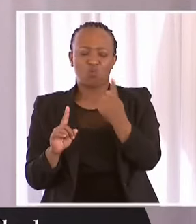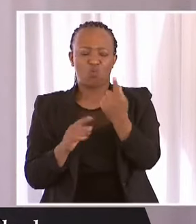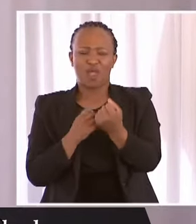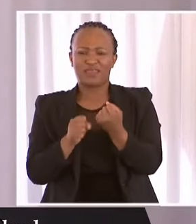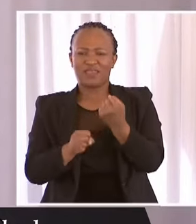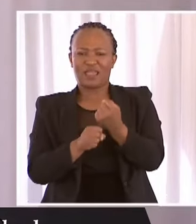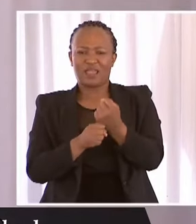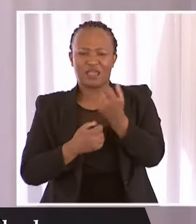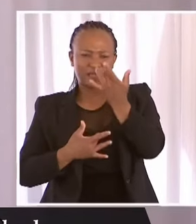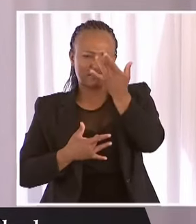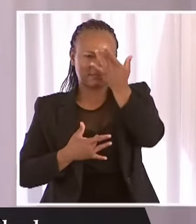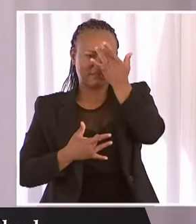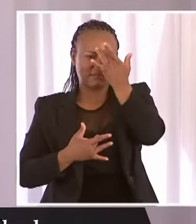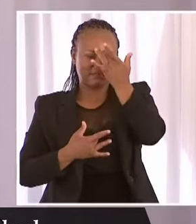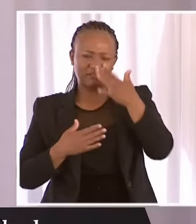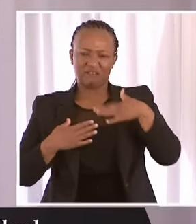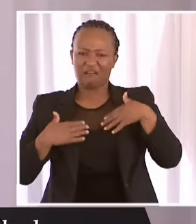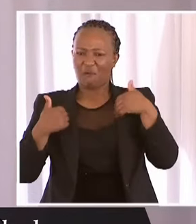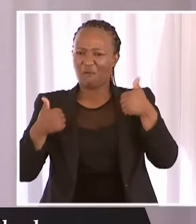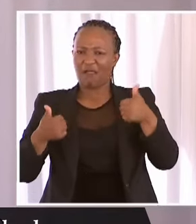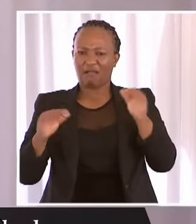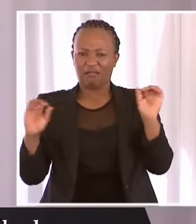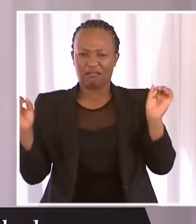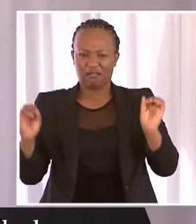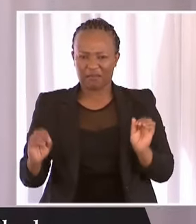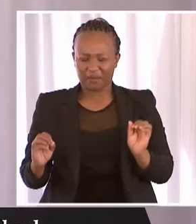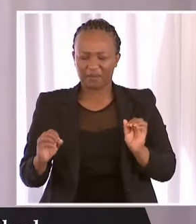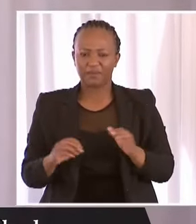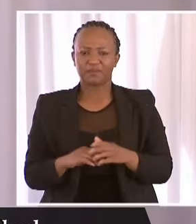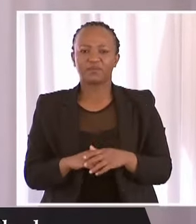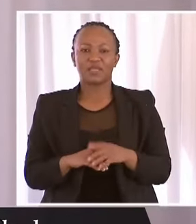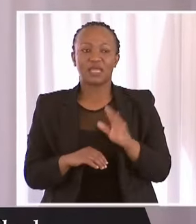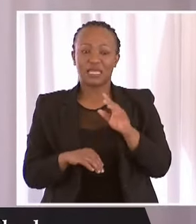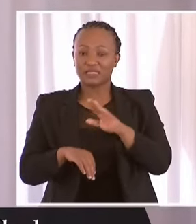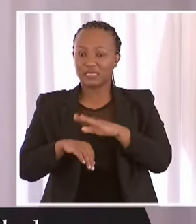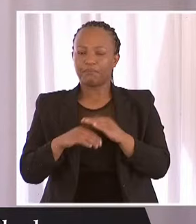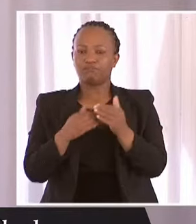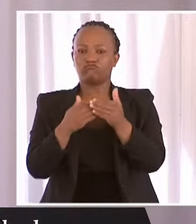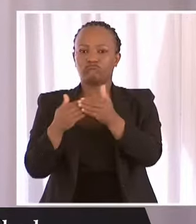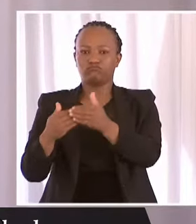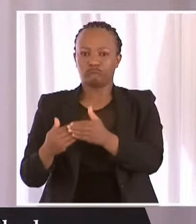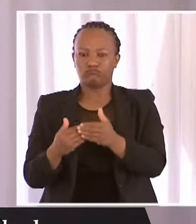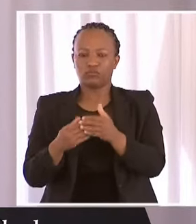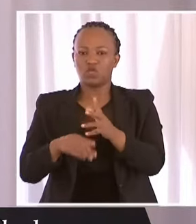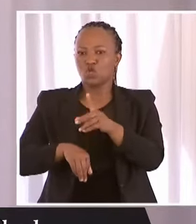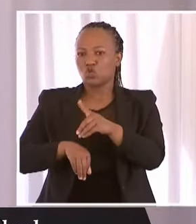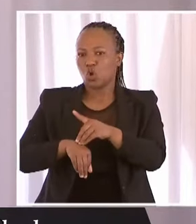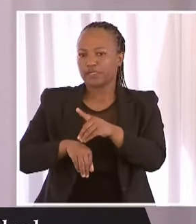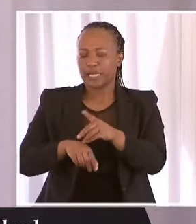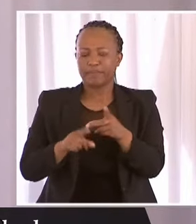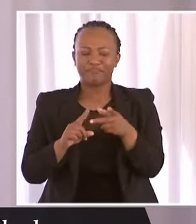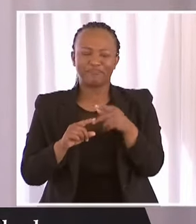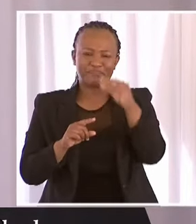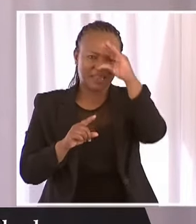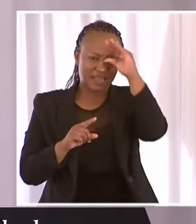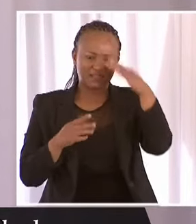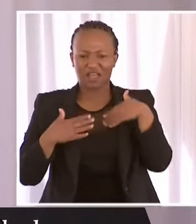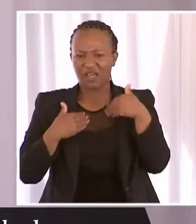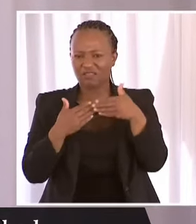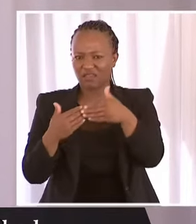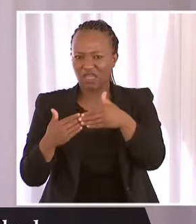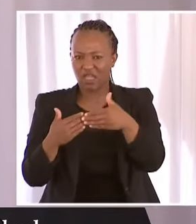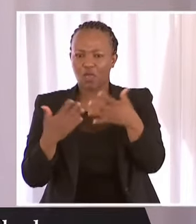say. And during this time, he was looked after by doctors and health workers in